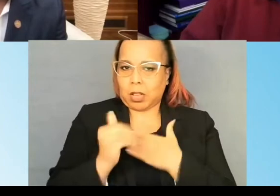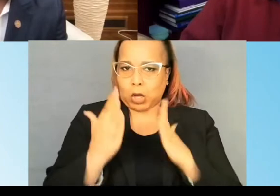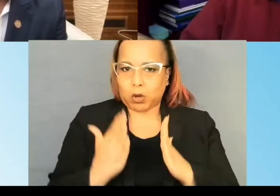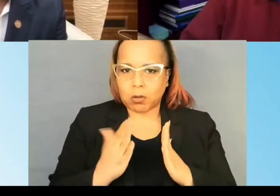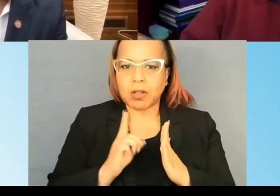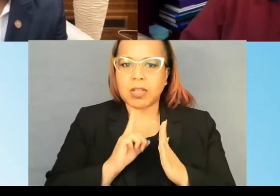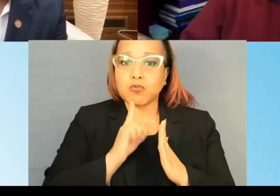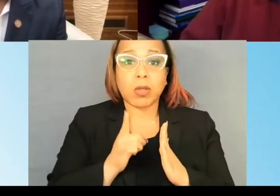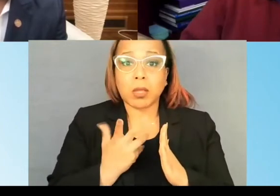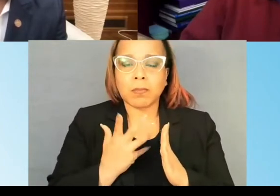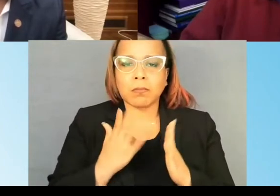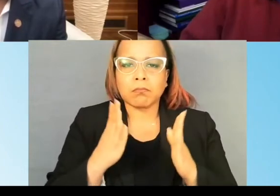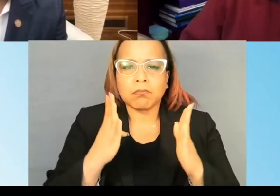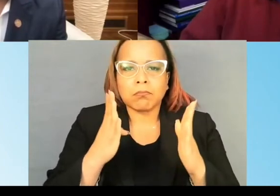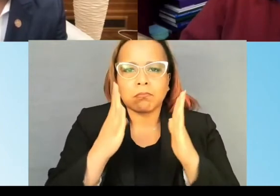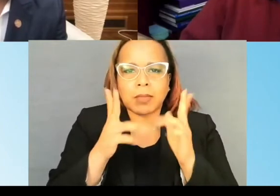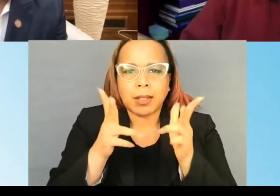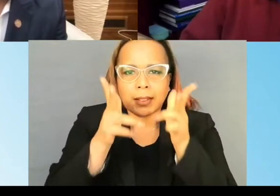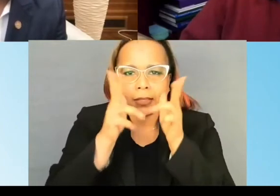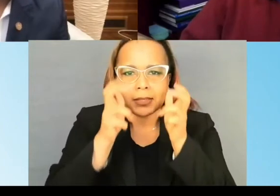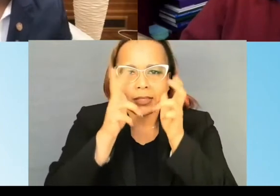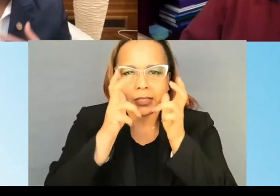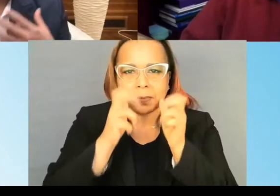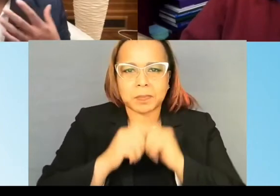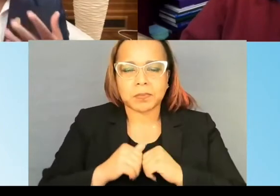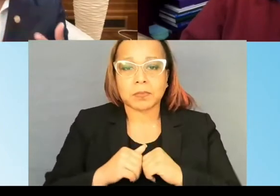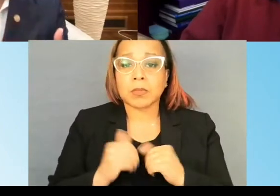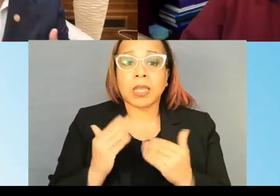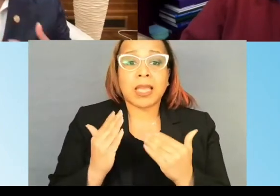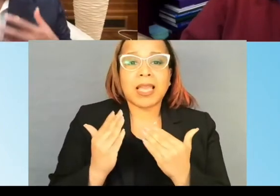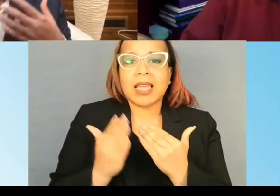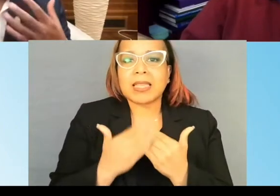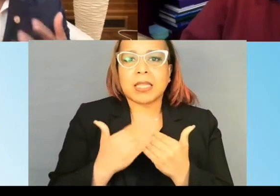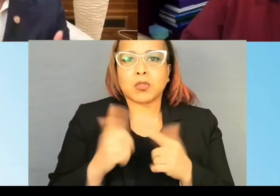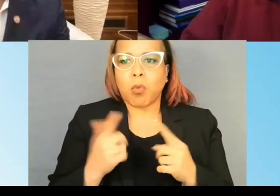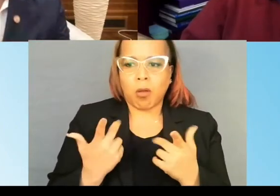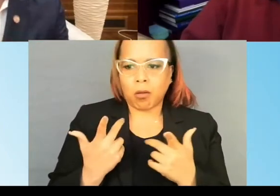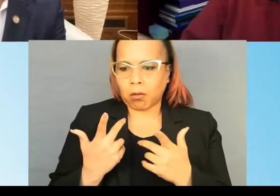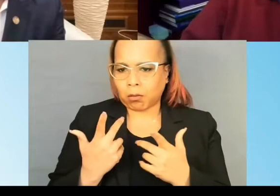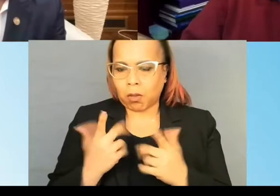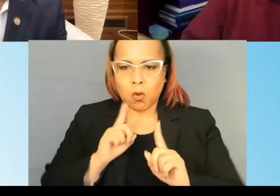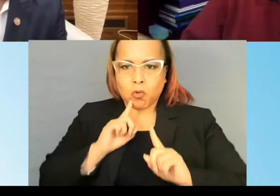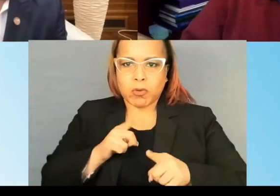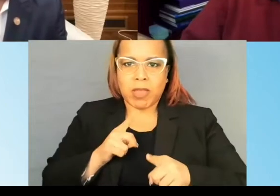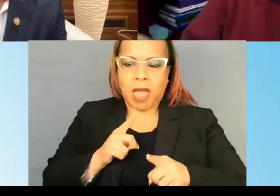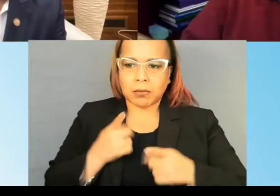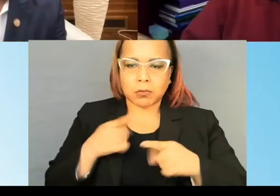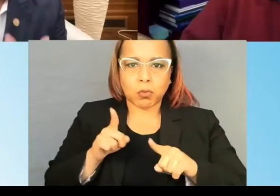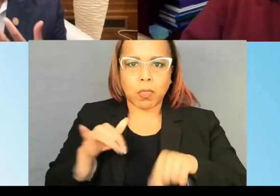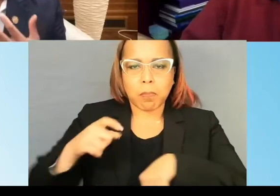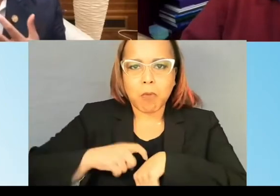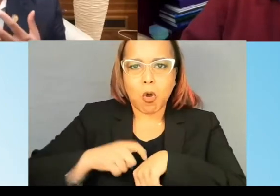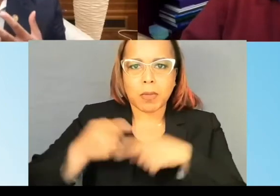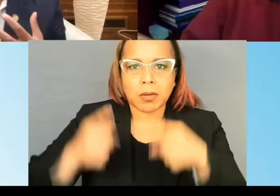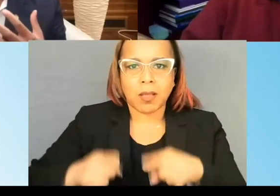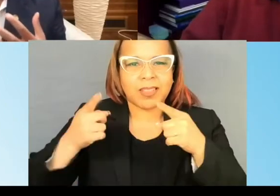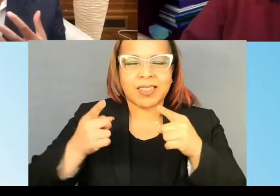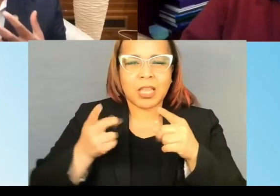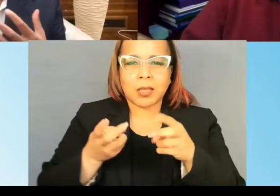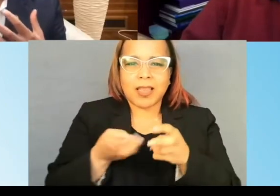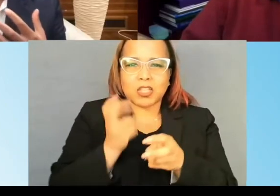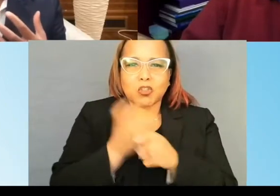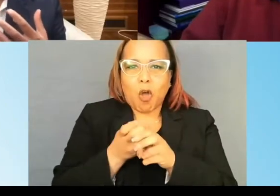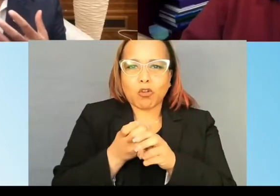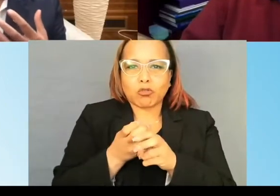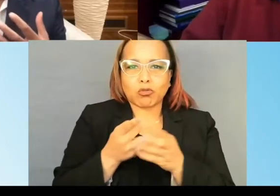listen. You know, it's easy to kind of react in the moment. It's harder to show